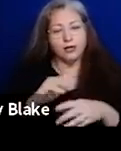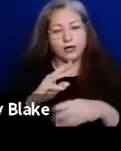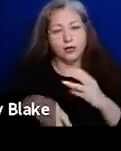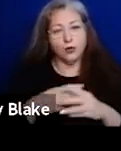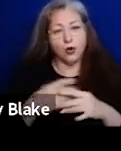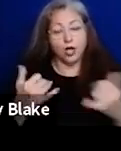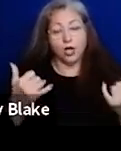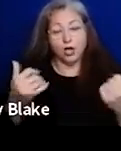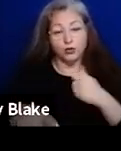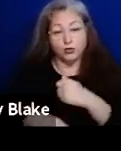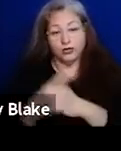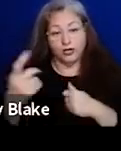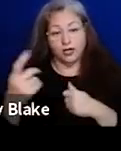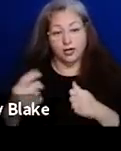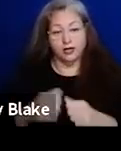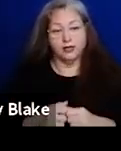today.